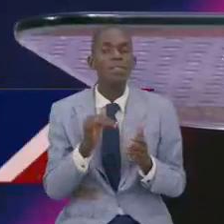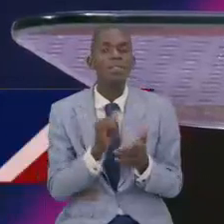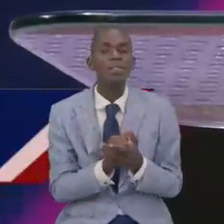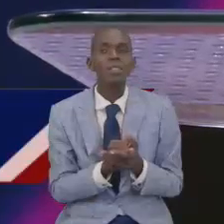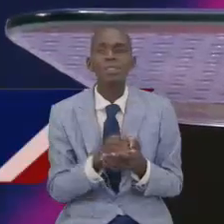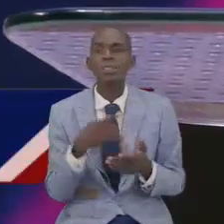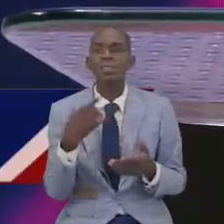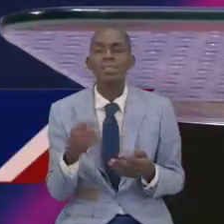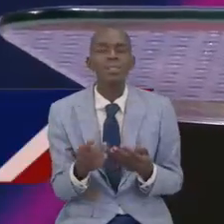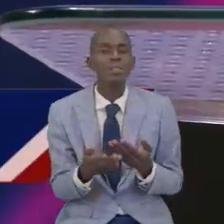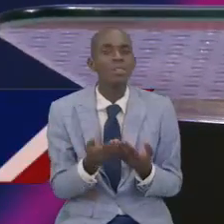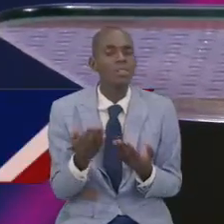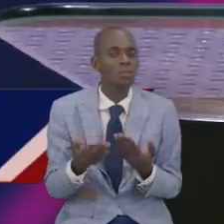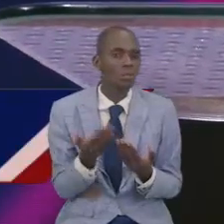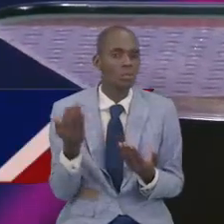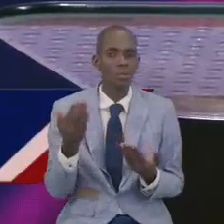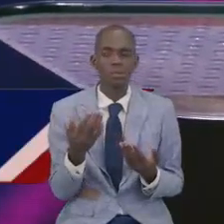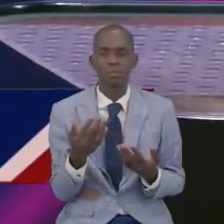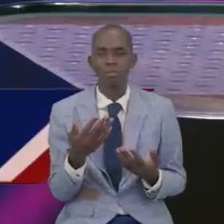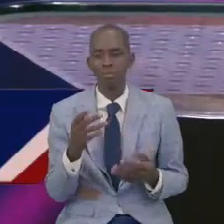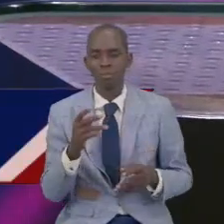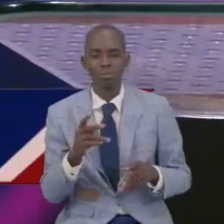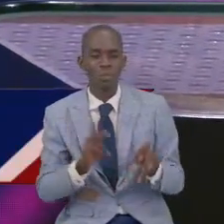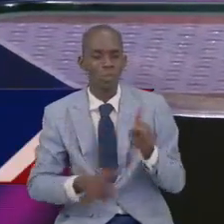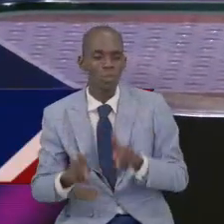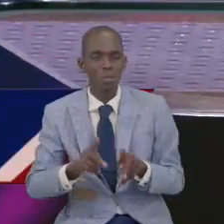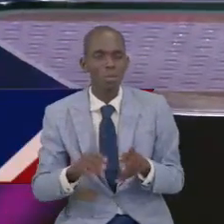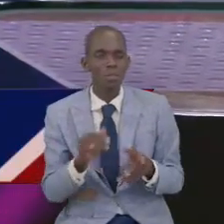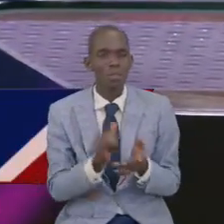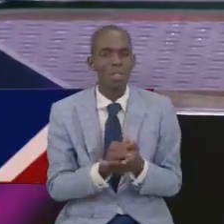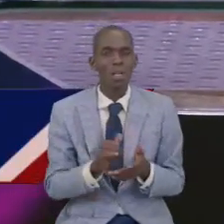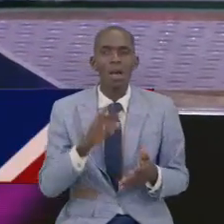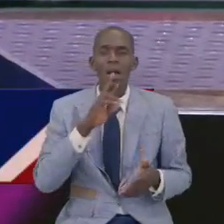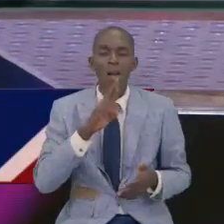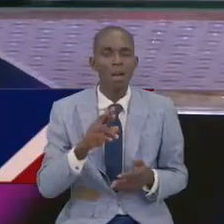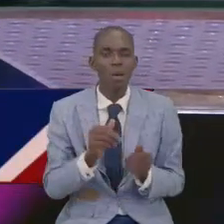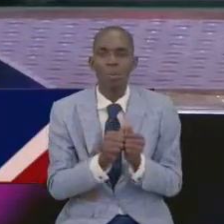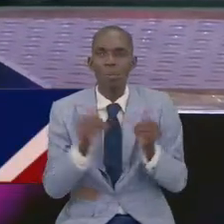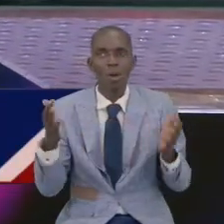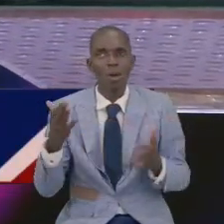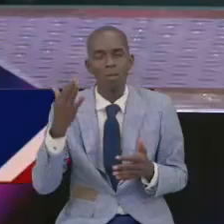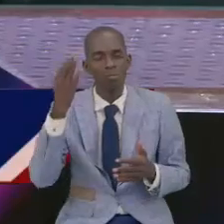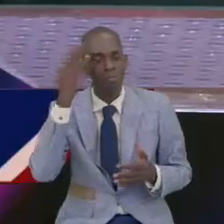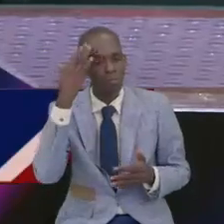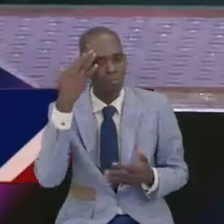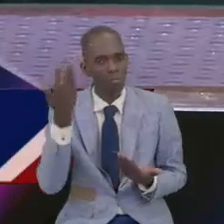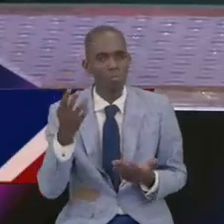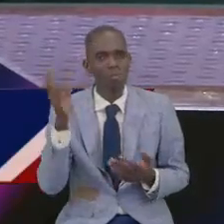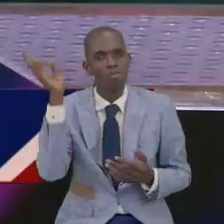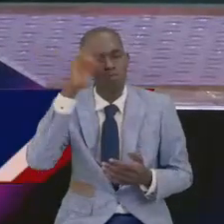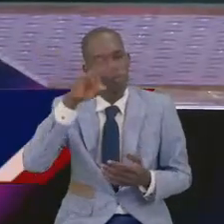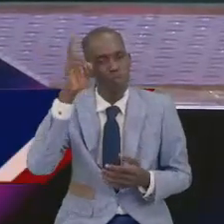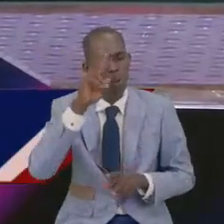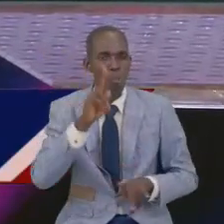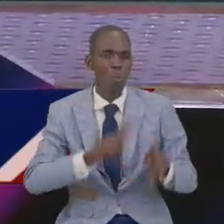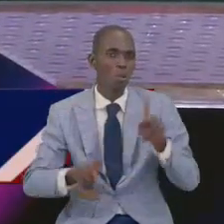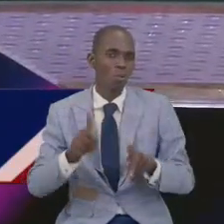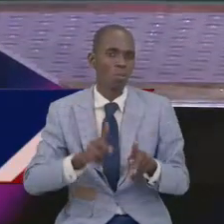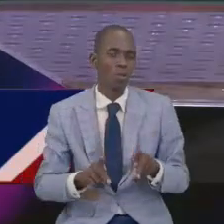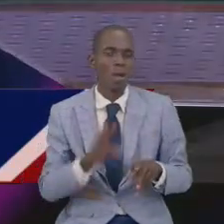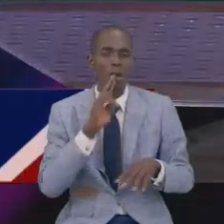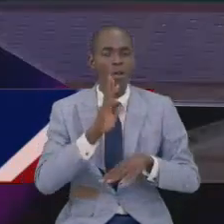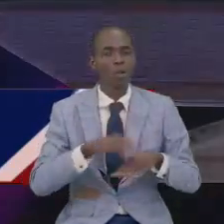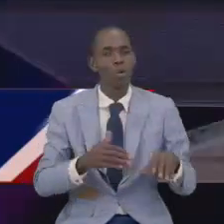the simpleton. The ignorant, the dummy, the one that doesn't know how to live to please